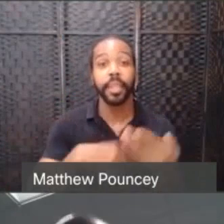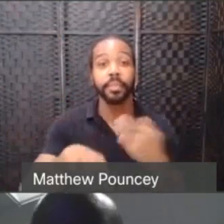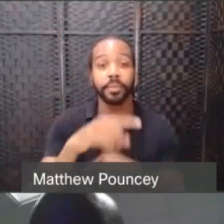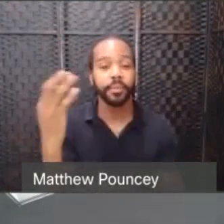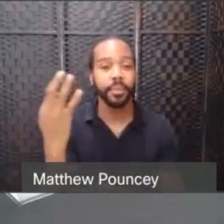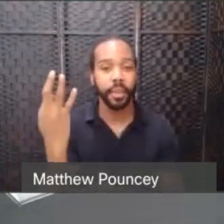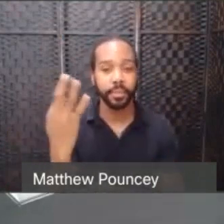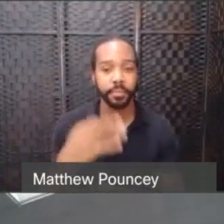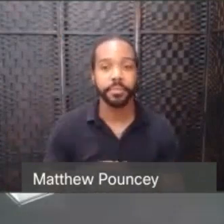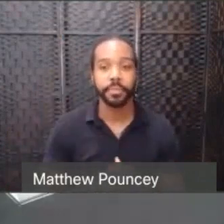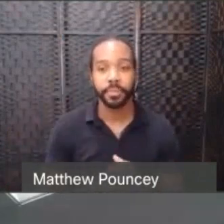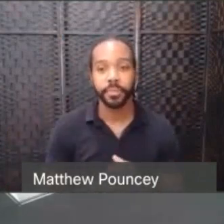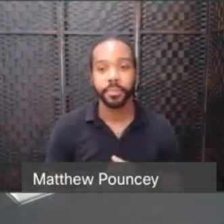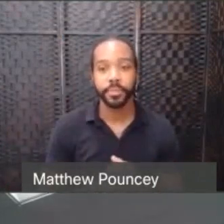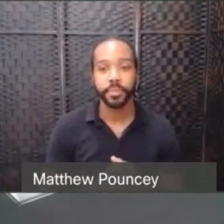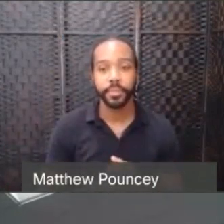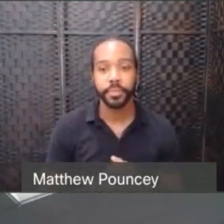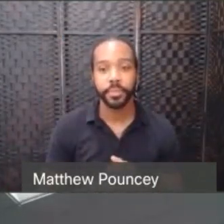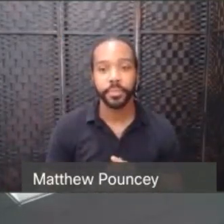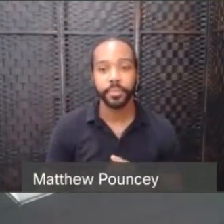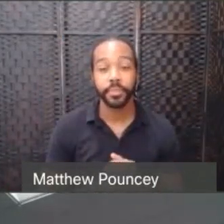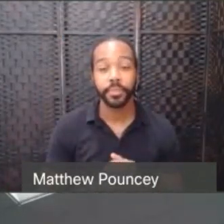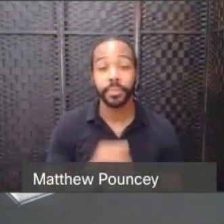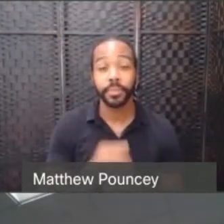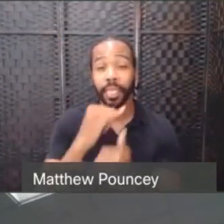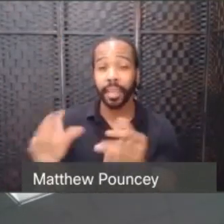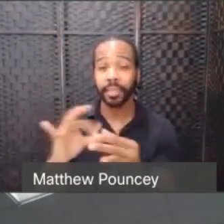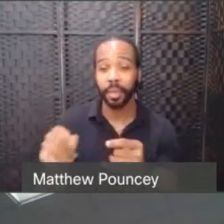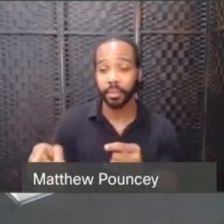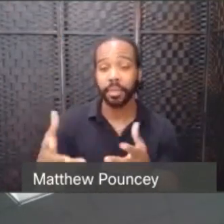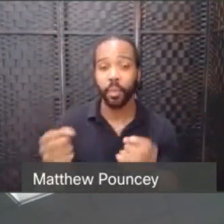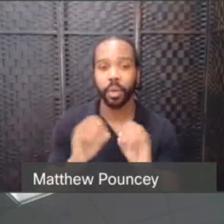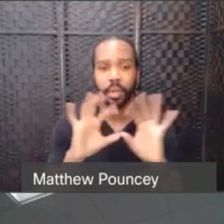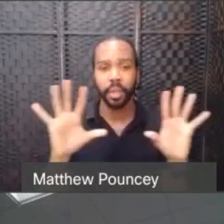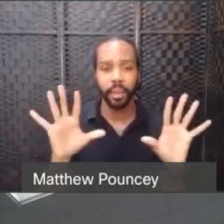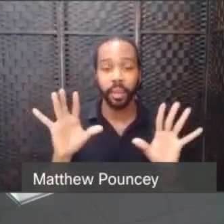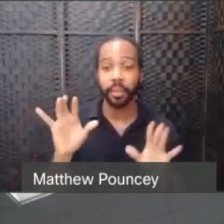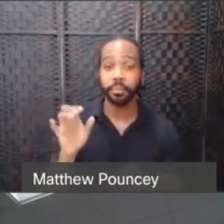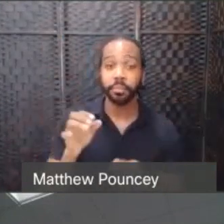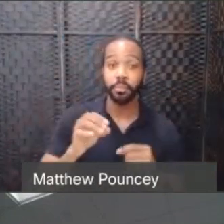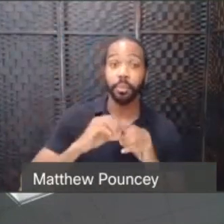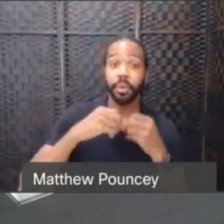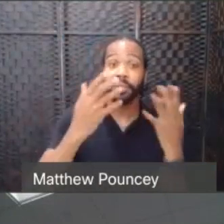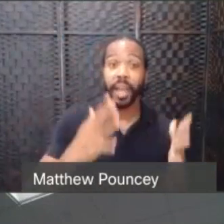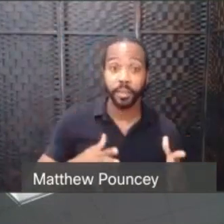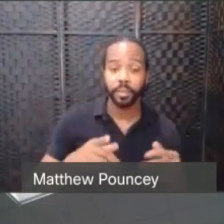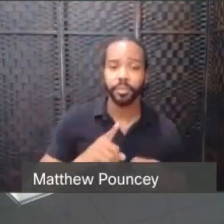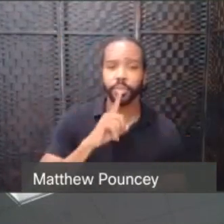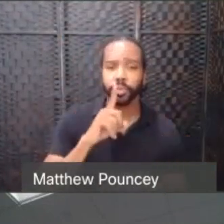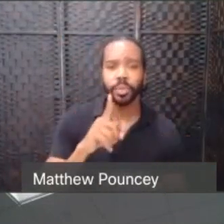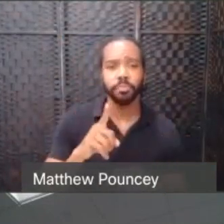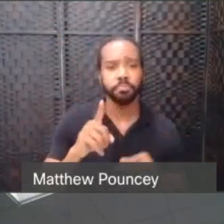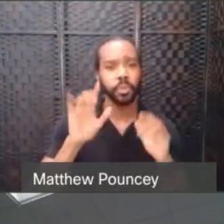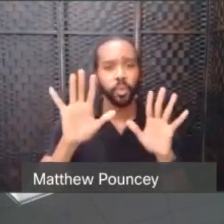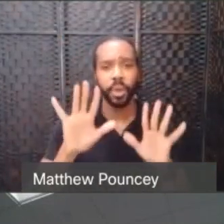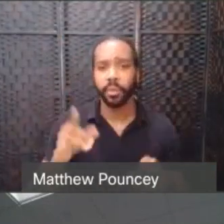Friday. This last comment, I do want to clarify that as providers, we are extremely grateful for